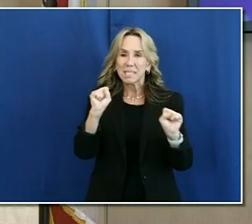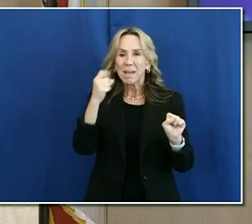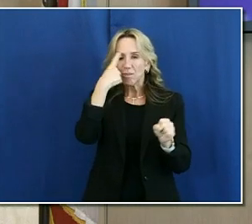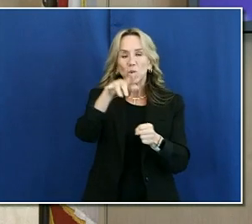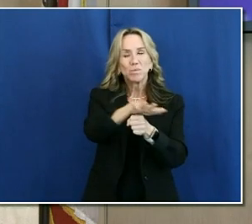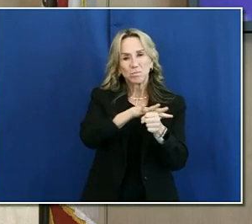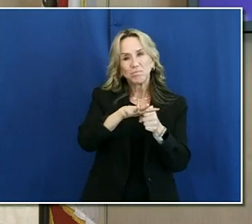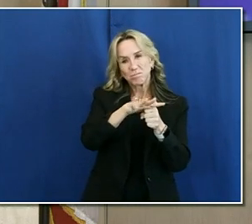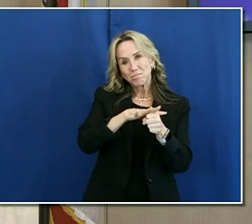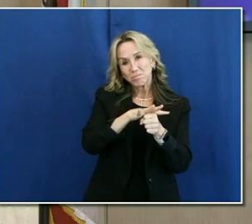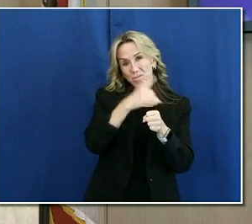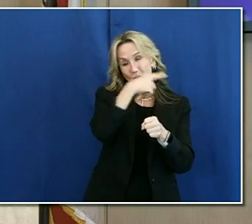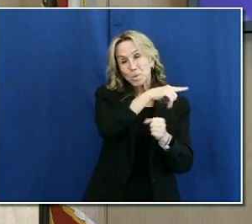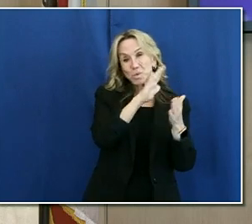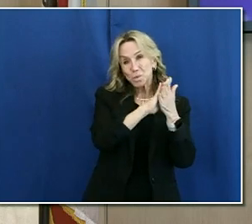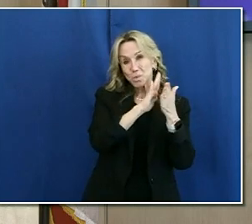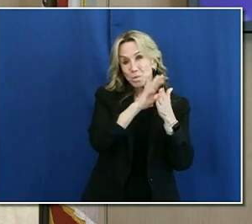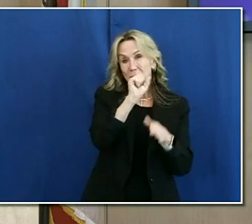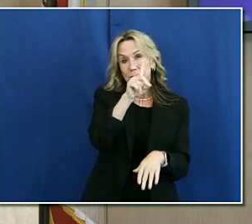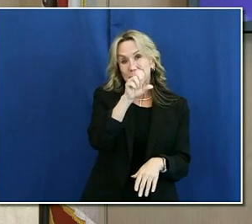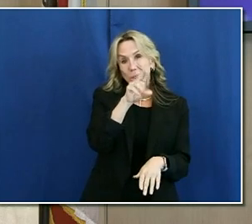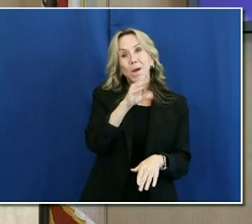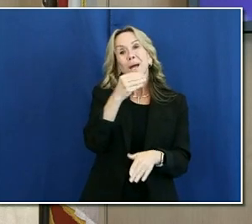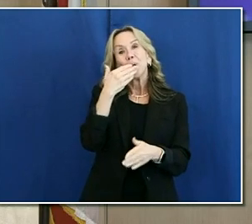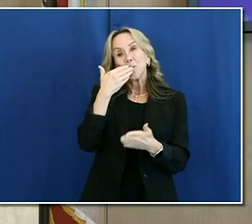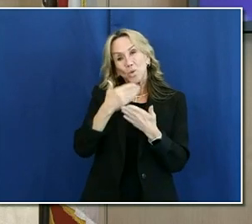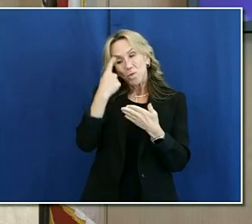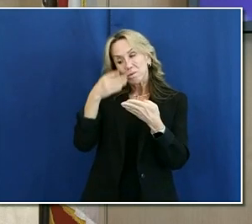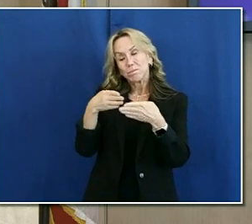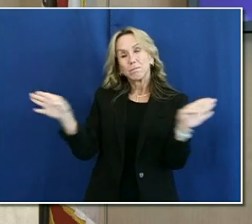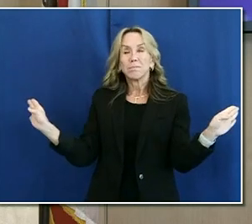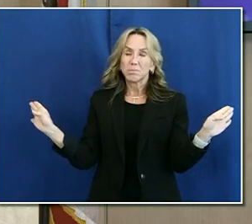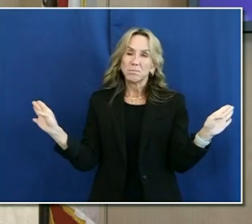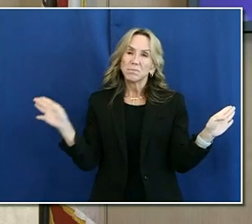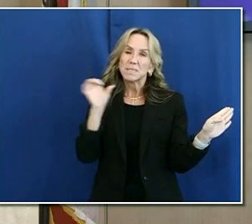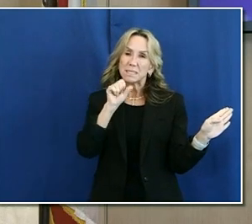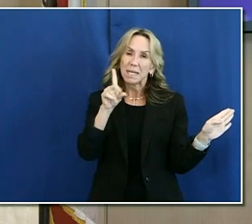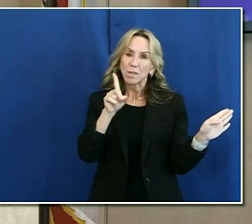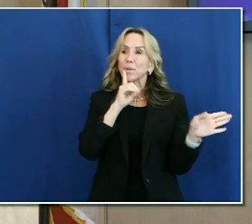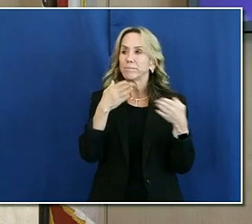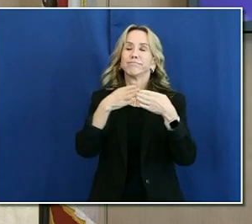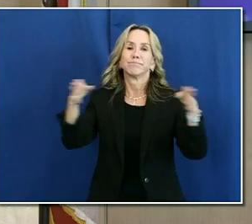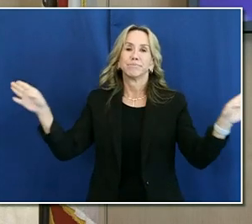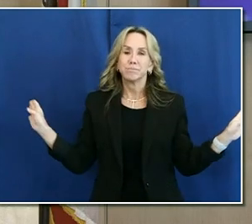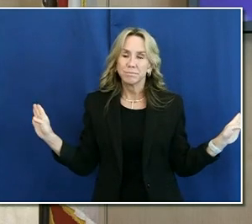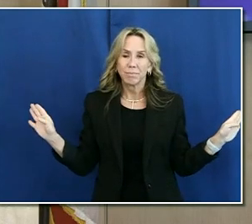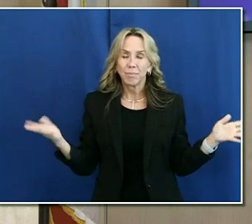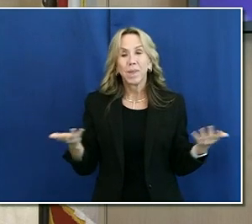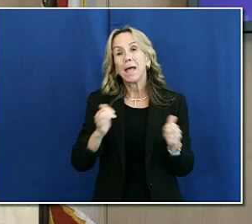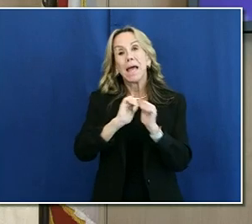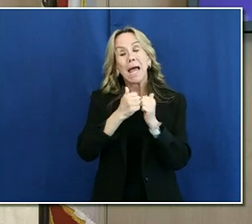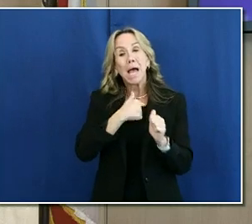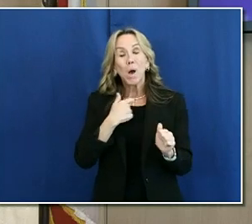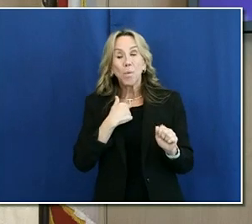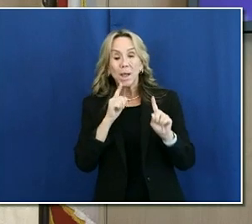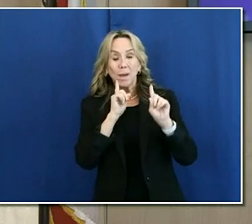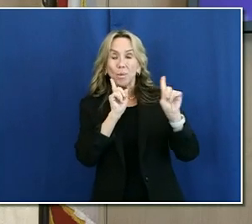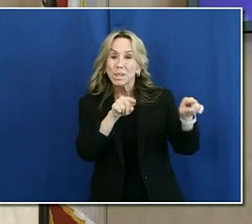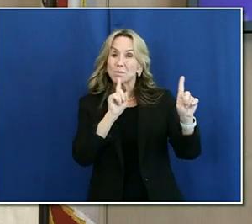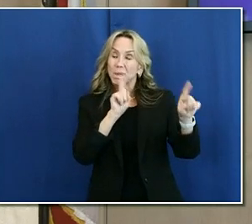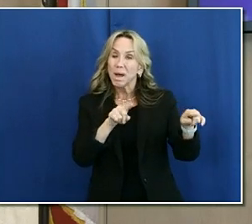our SDSU Flex model from the very beginning that we developed in response to the pandemic really allows for faculty members who are